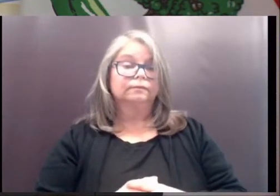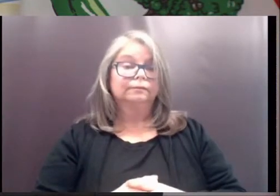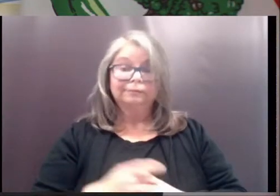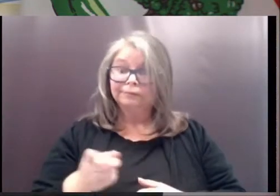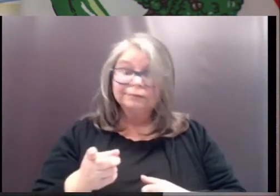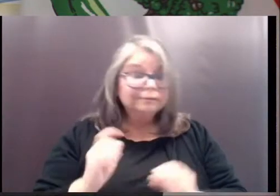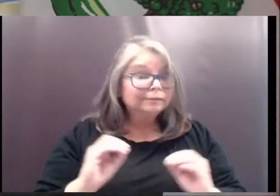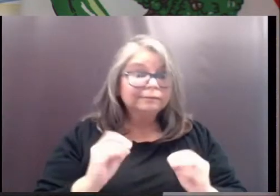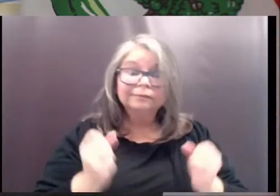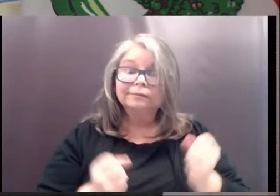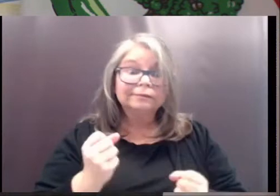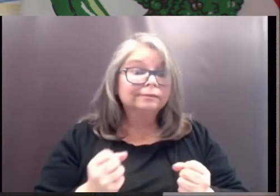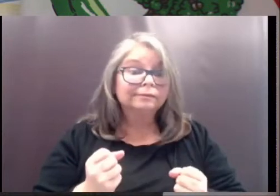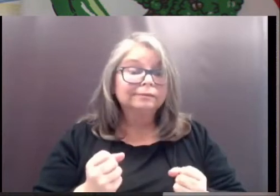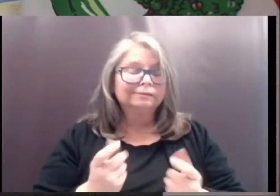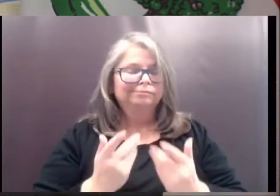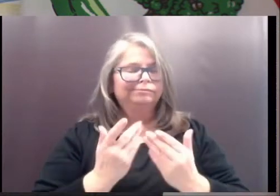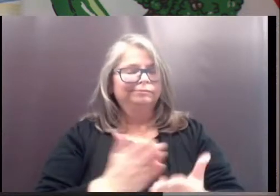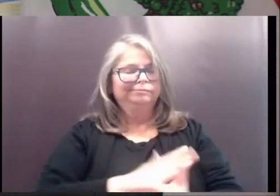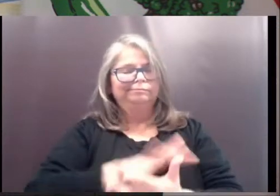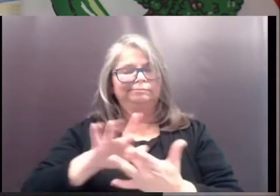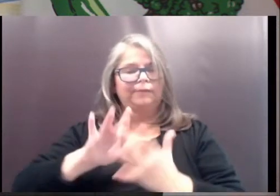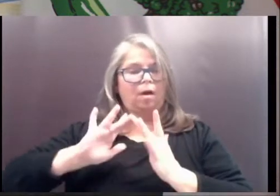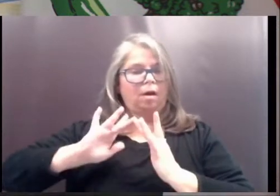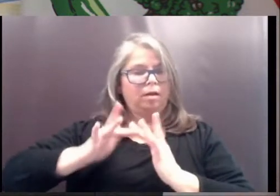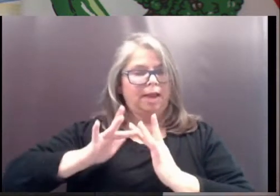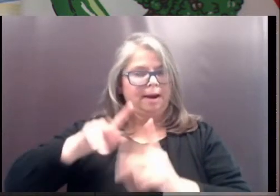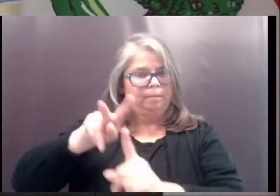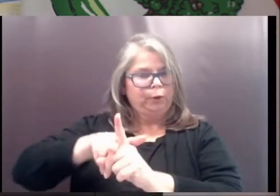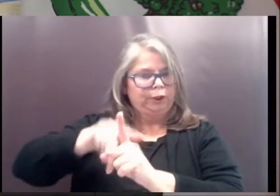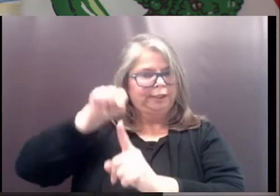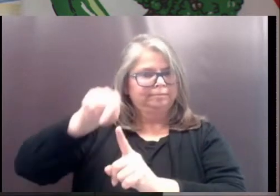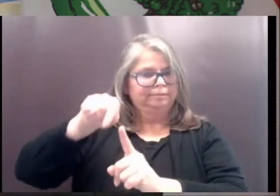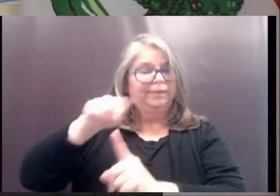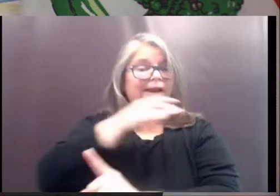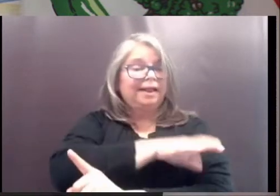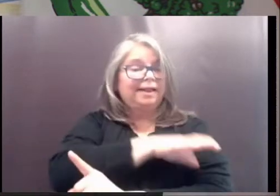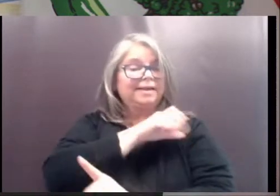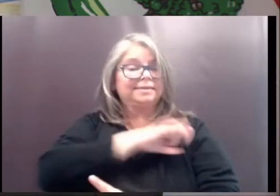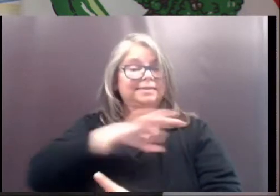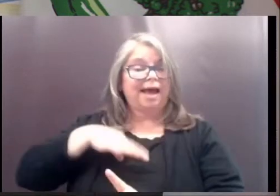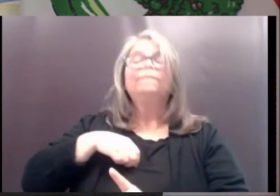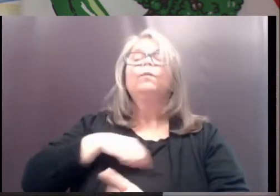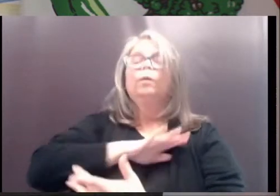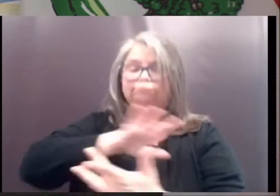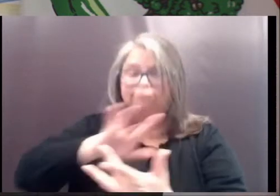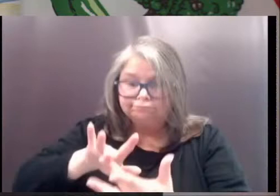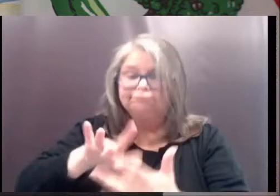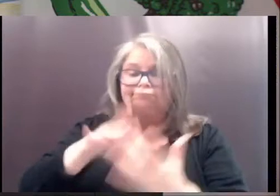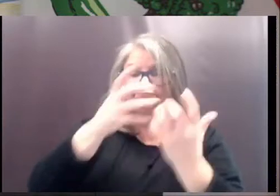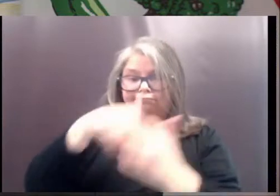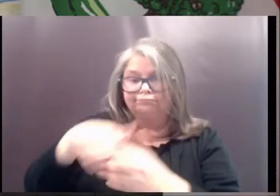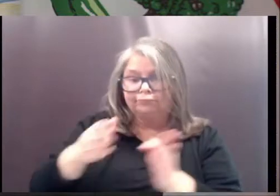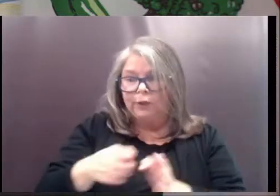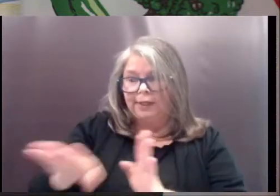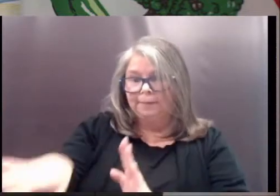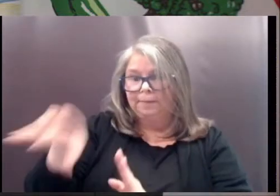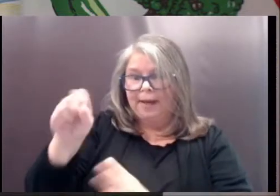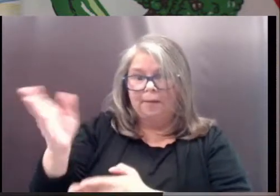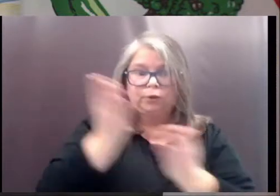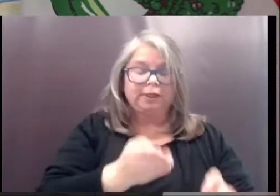test through our online booking, and clinic staff will contact them directly to arrange that test. I do want